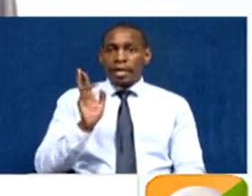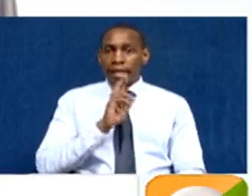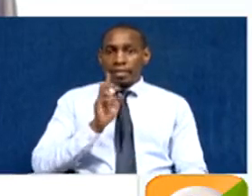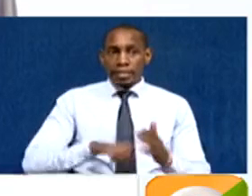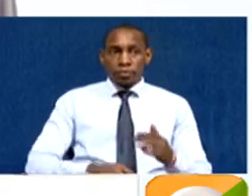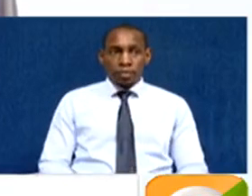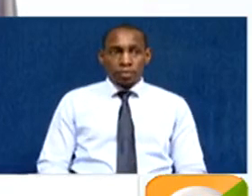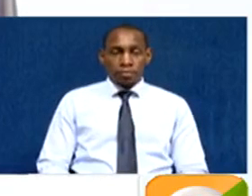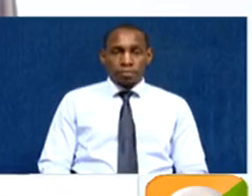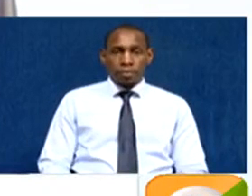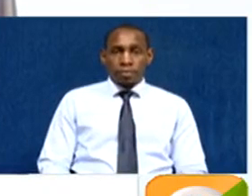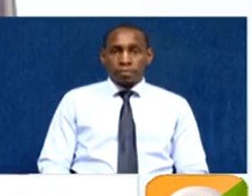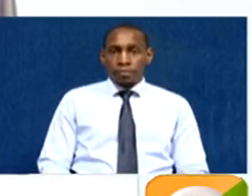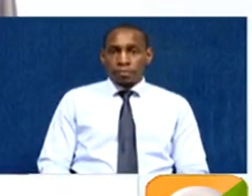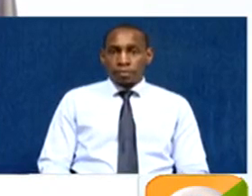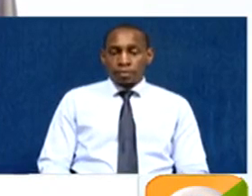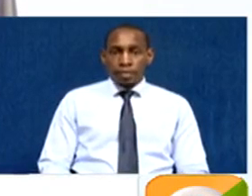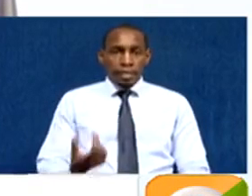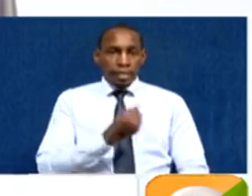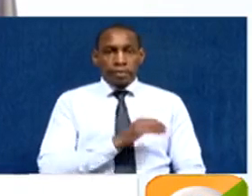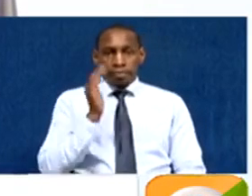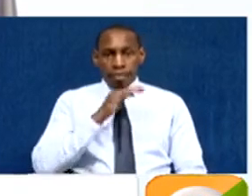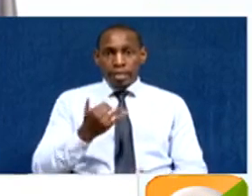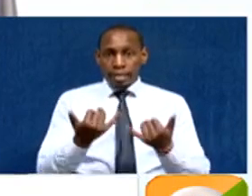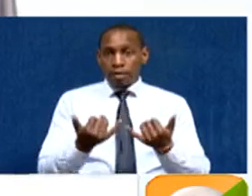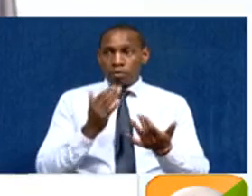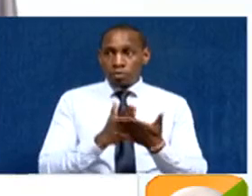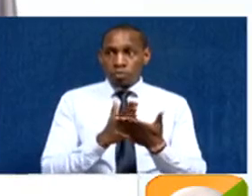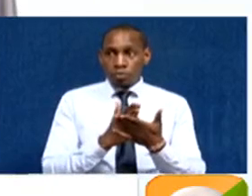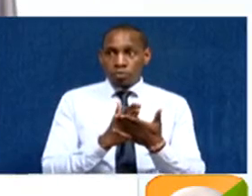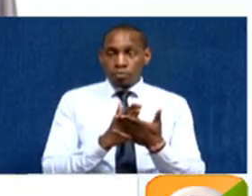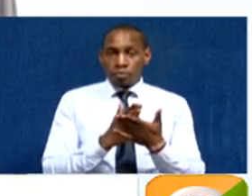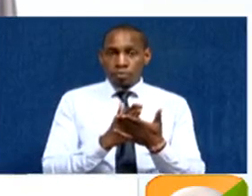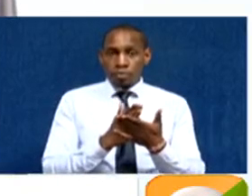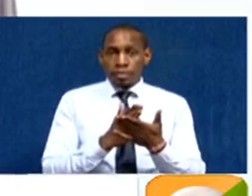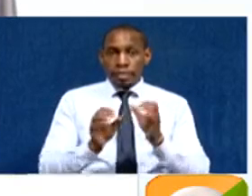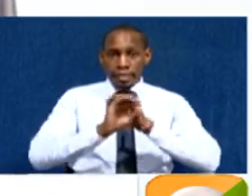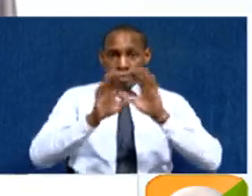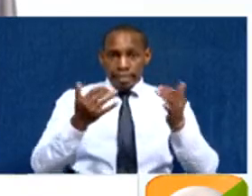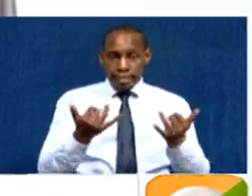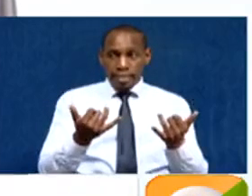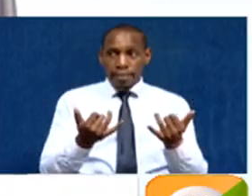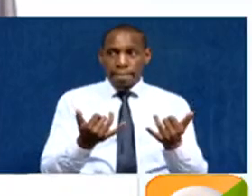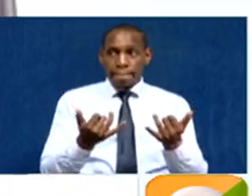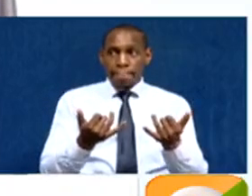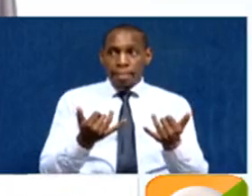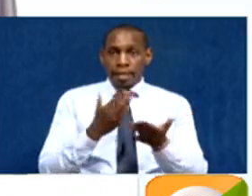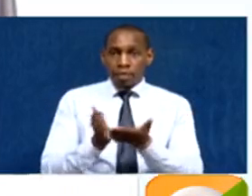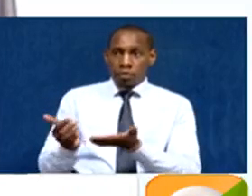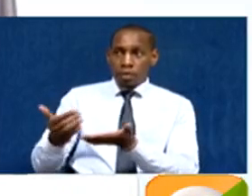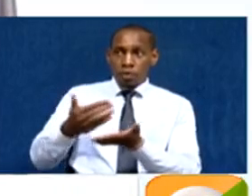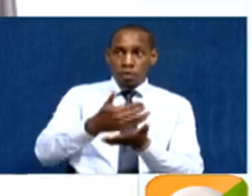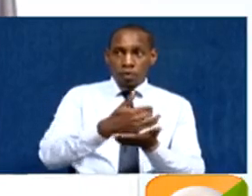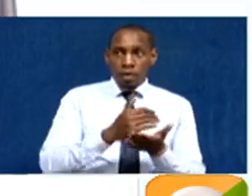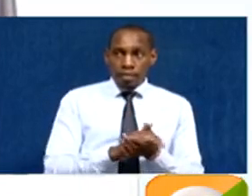of expiries. And now this is becoming more real than any other time. We are currently consolidating